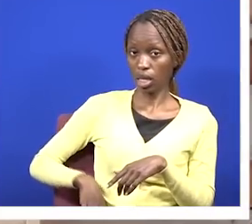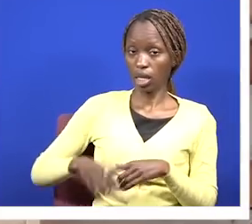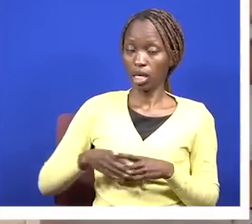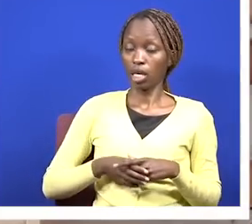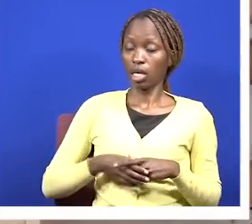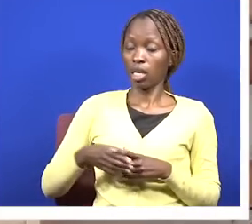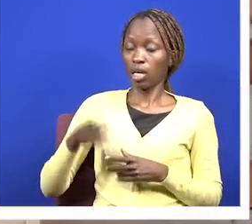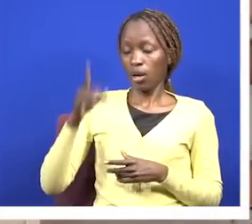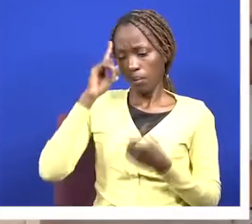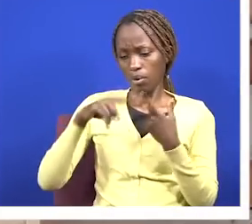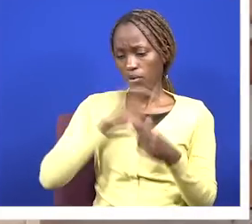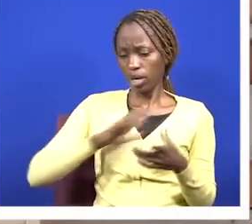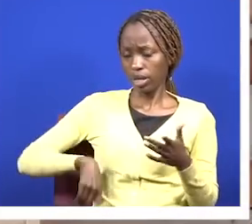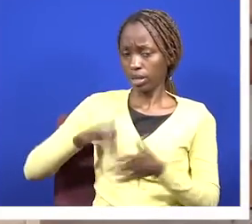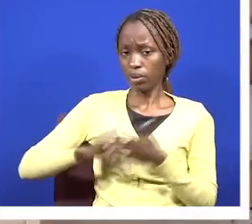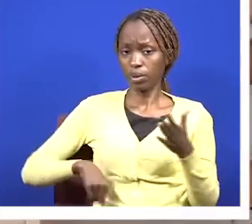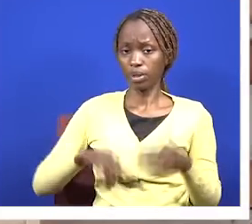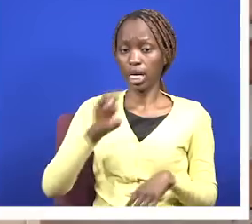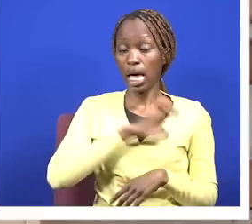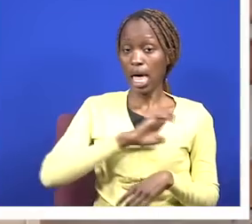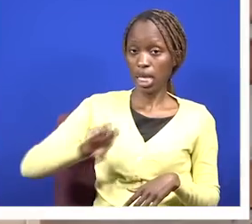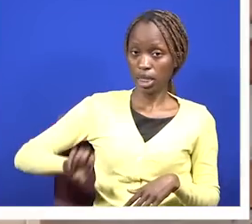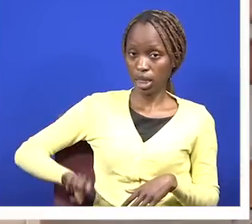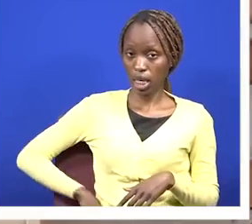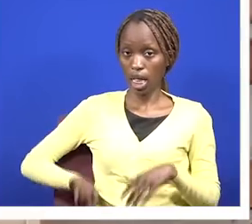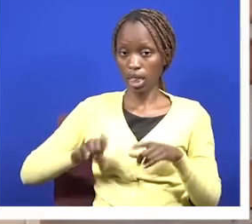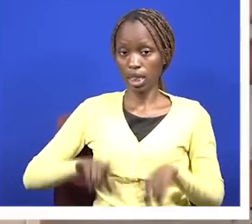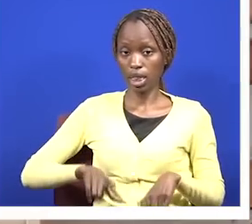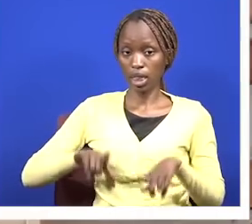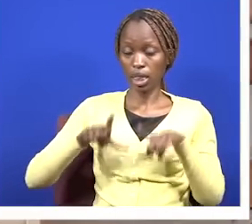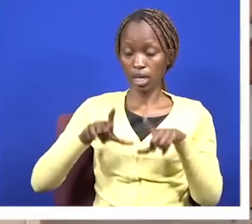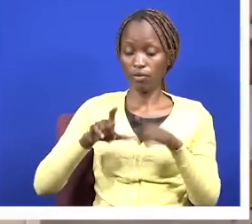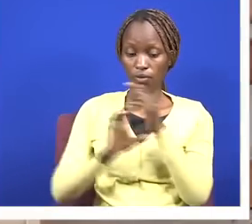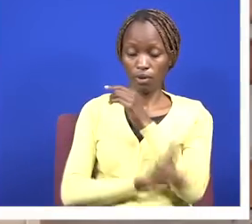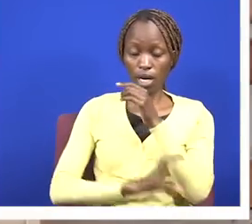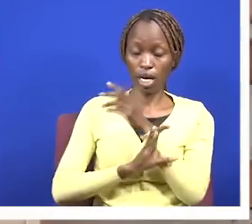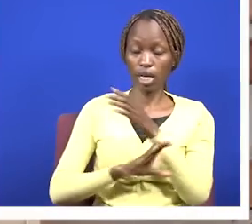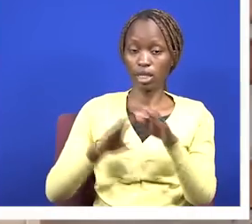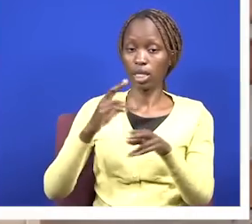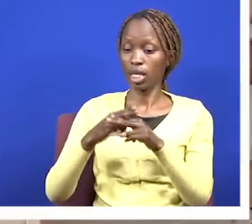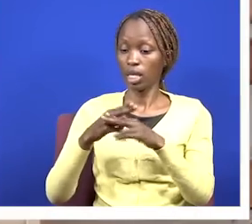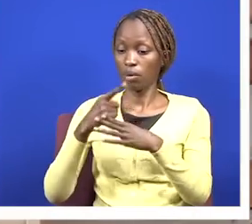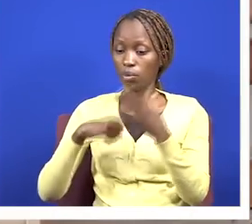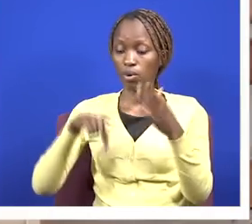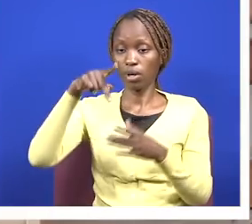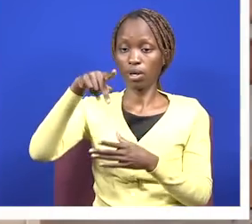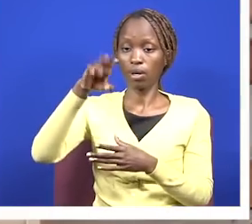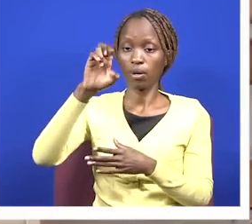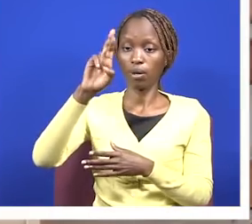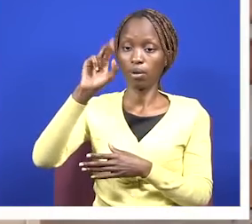Now, Esther lived in Persia, a country called Persia. She lived with her